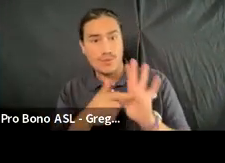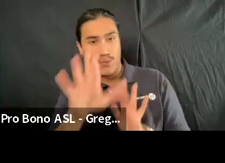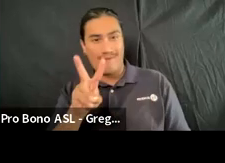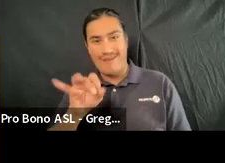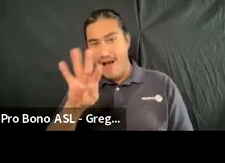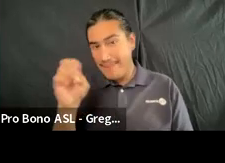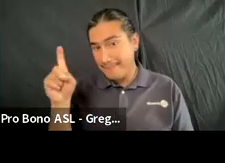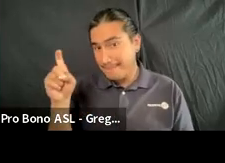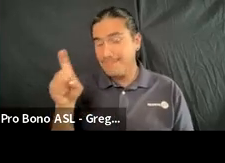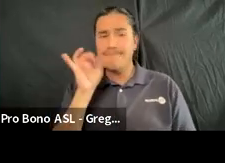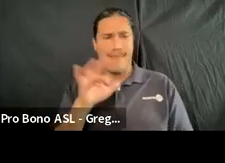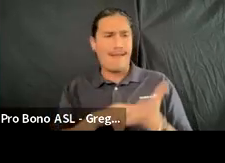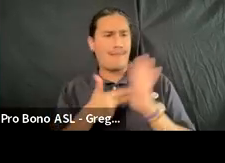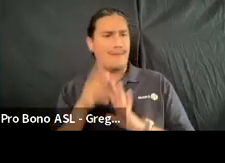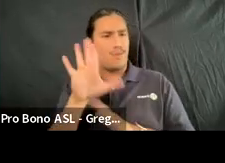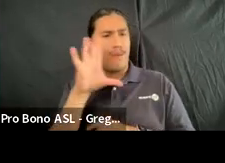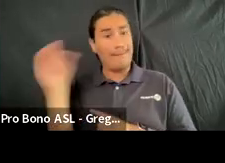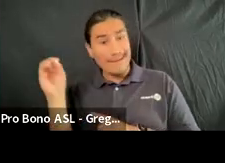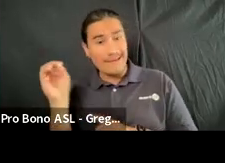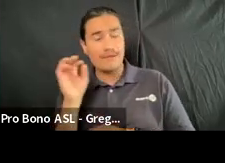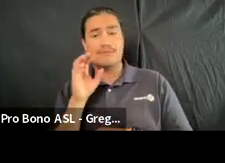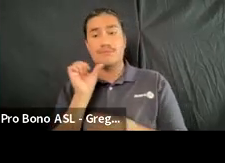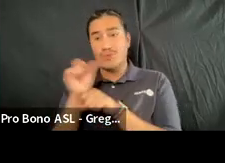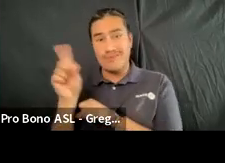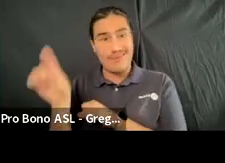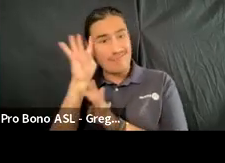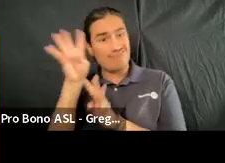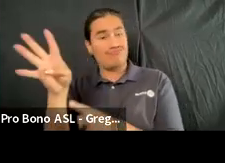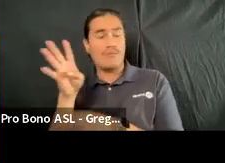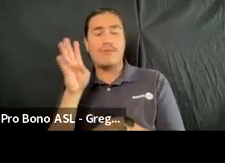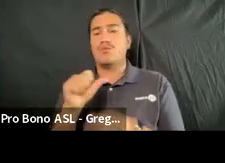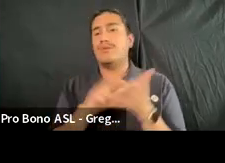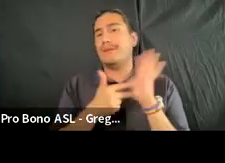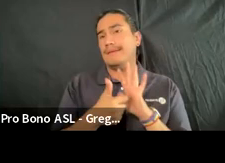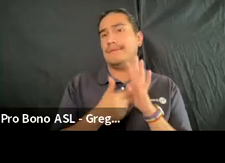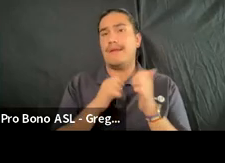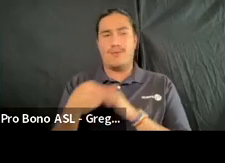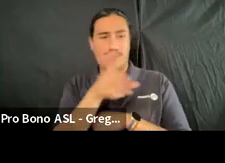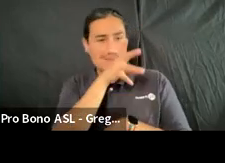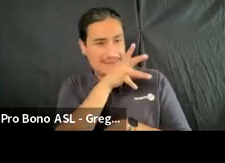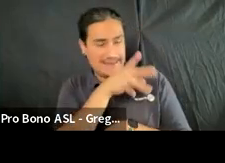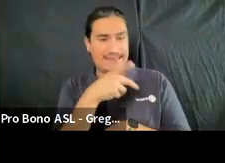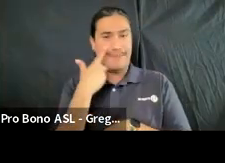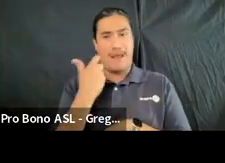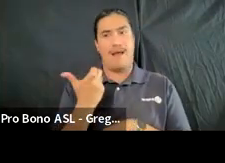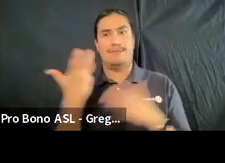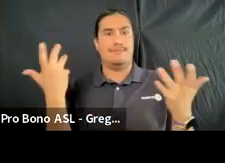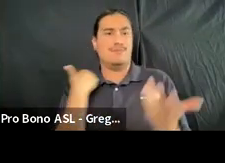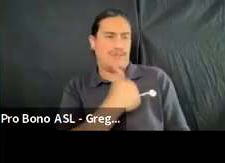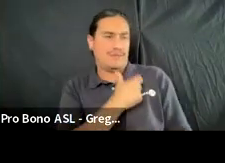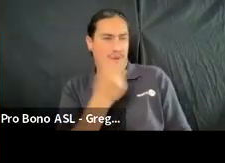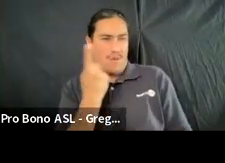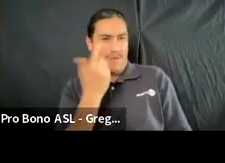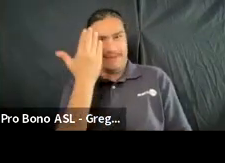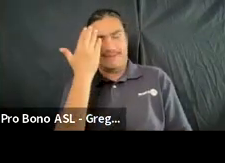vibe? And that can mean your company's vibe and the work they create. That could mean the way you speak, because we don't necessarily need to